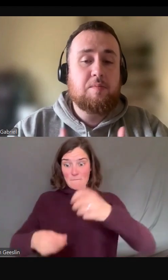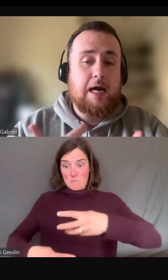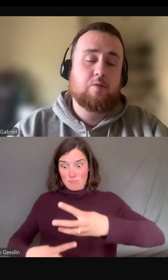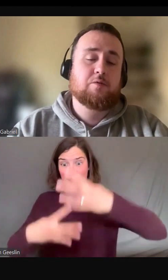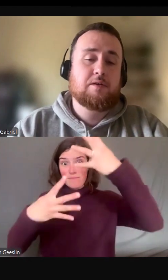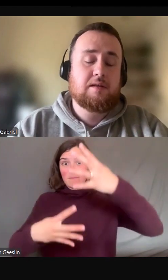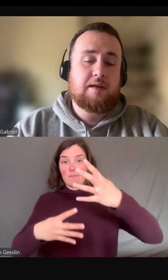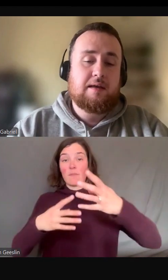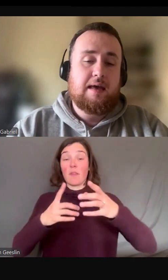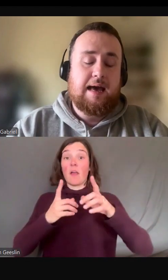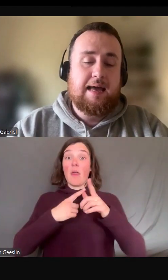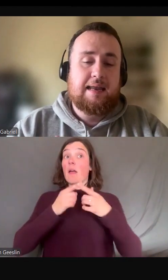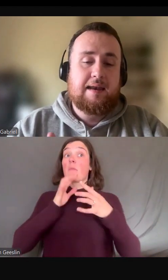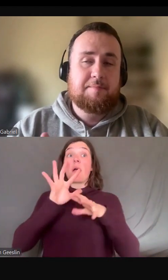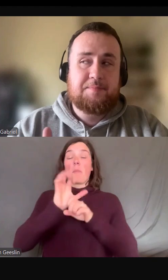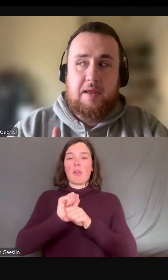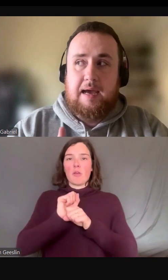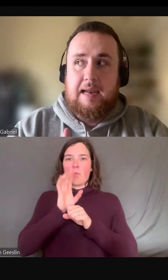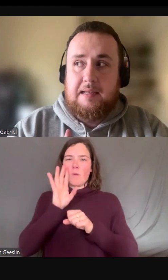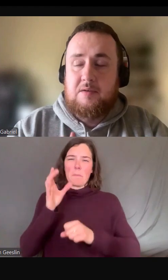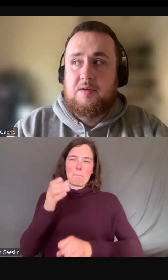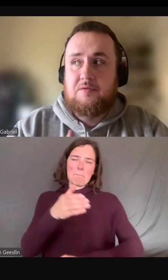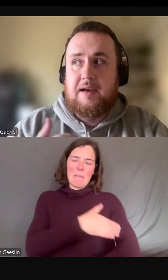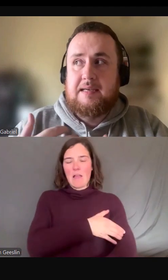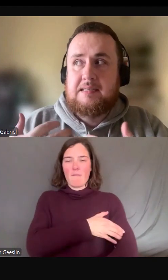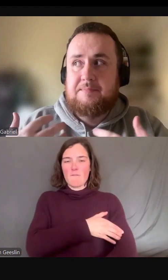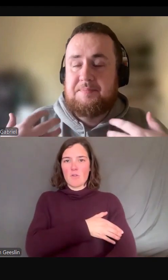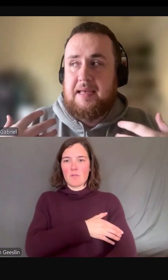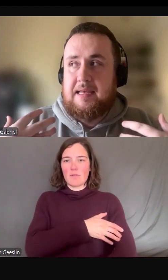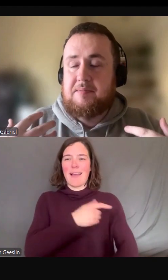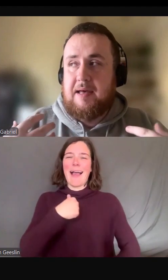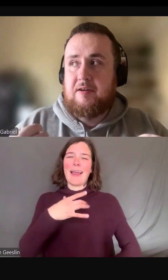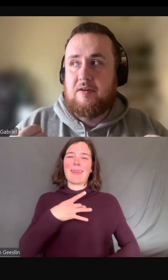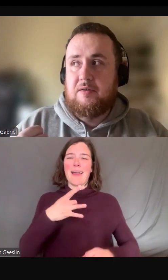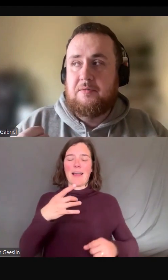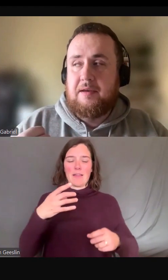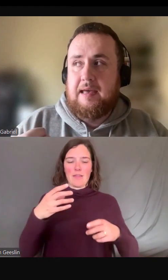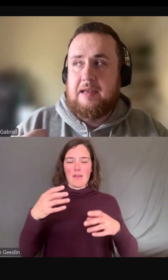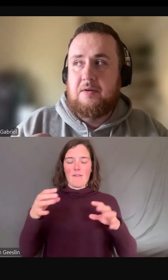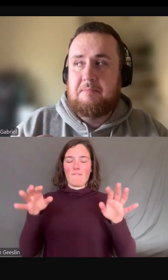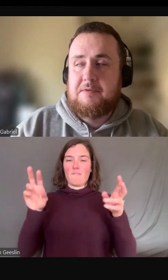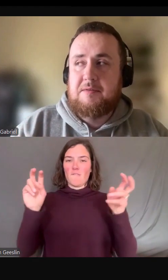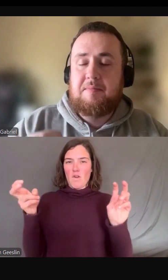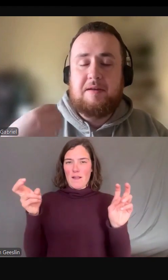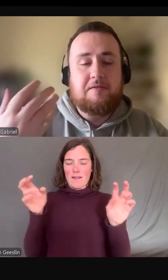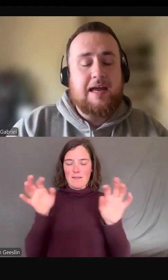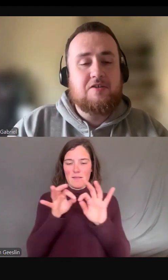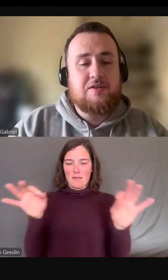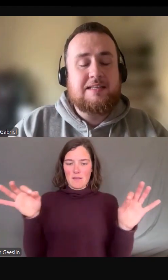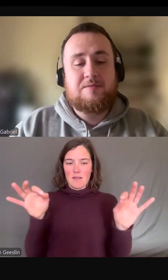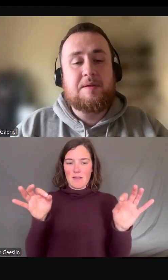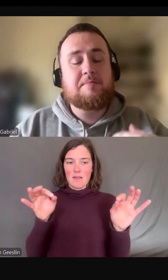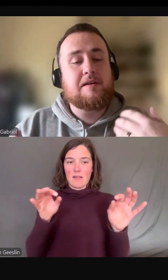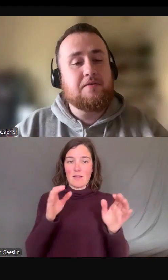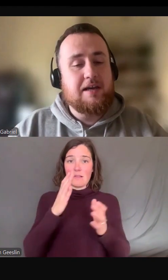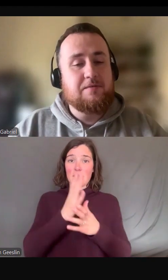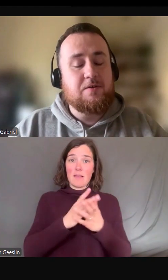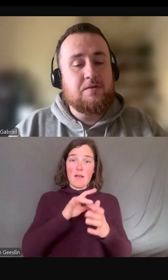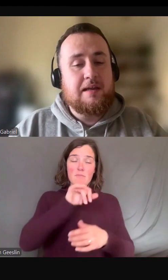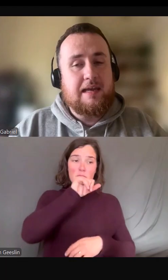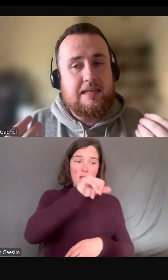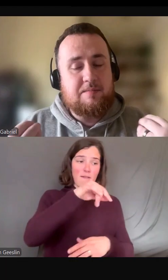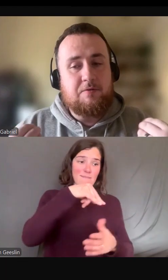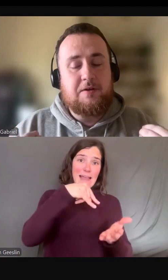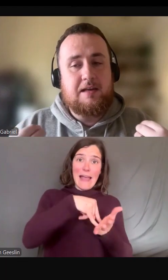so powerful. And that I like to use the phrase, it's a matter of, you know, some people love Android, some people love